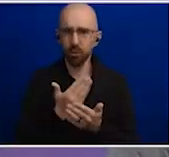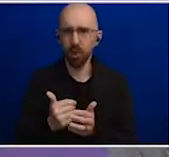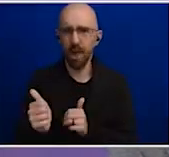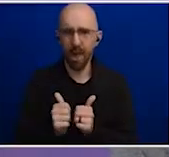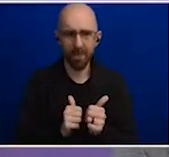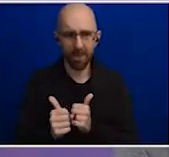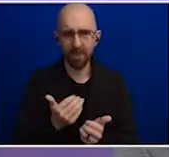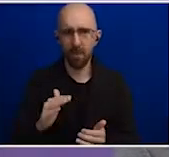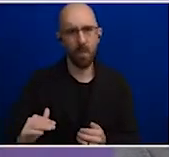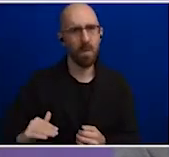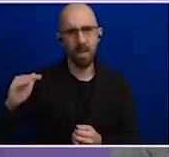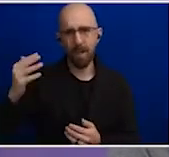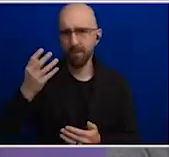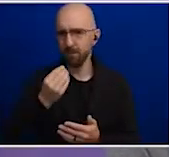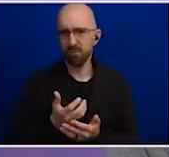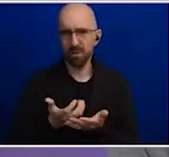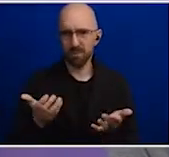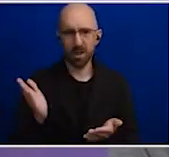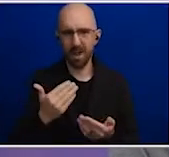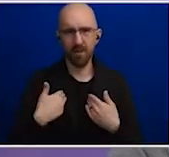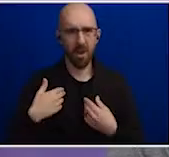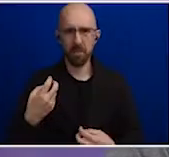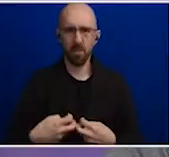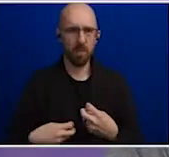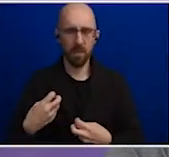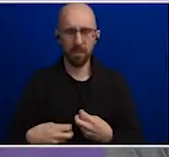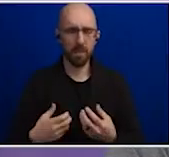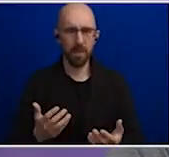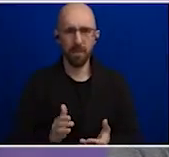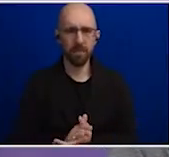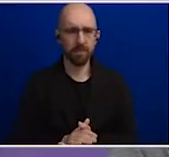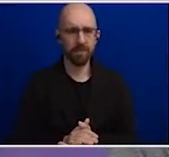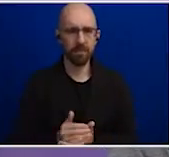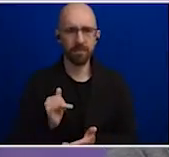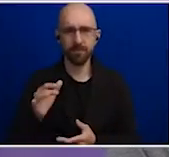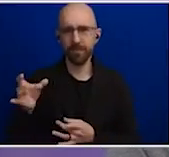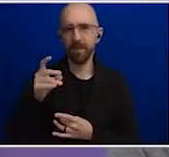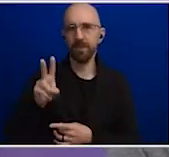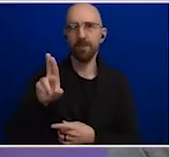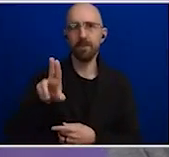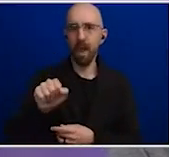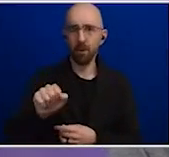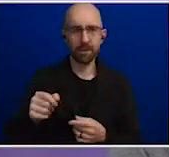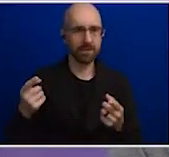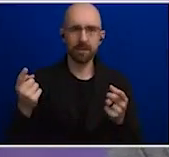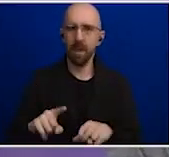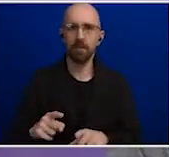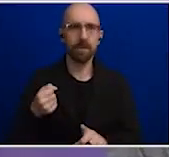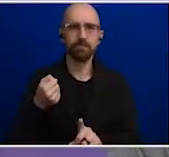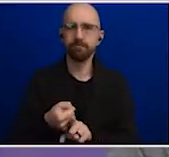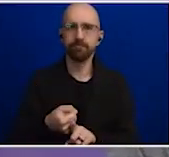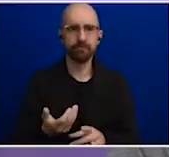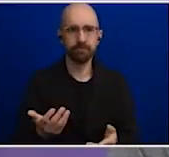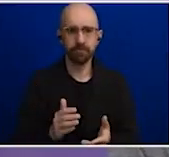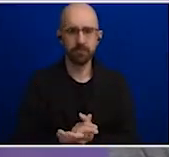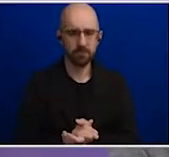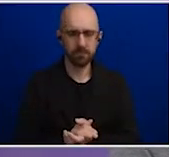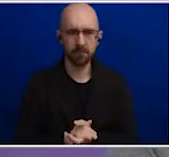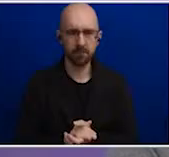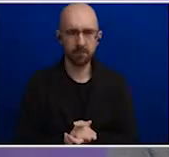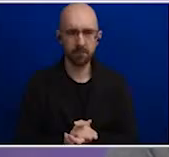pretty much. You know, I never had a problem. I caught a virus, and that's what happened. And attacked my